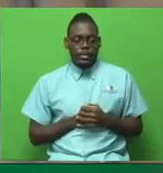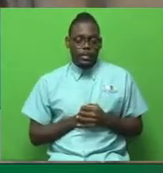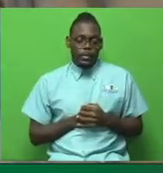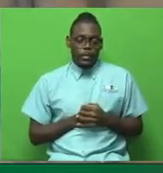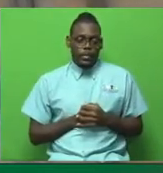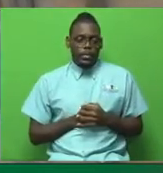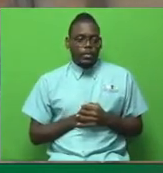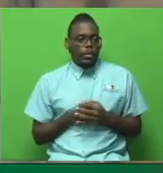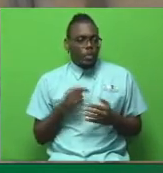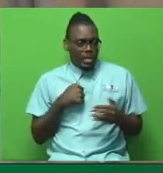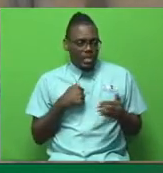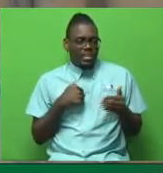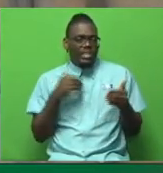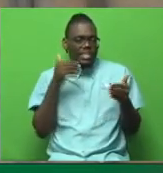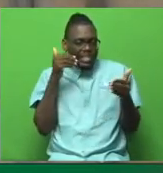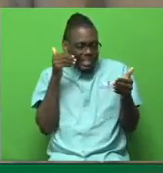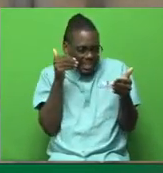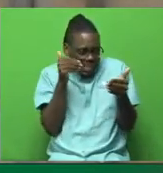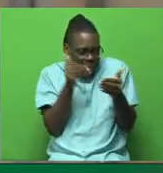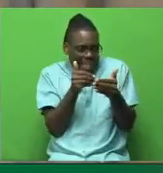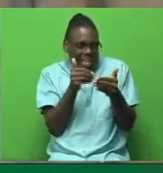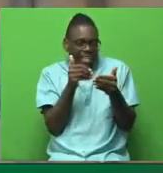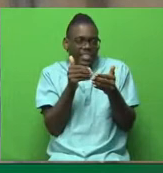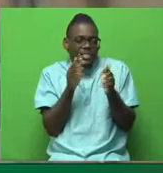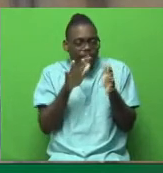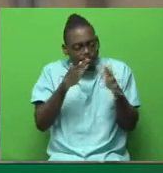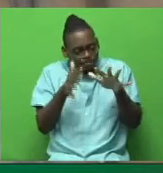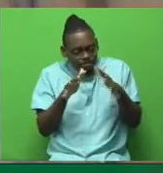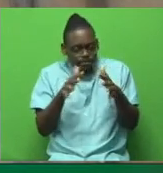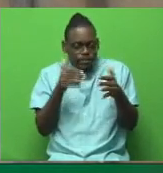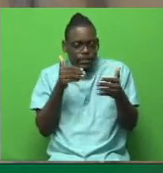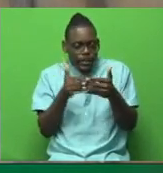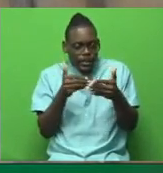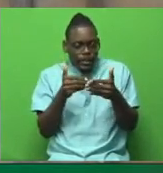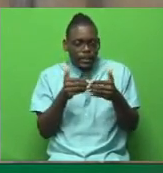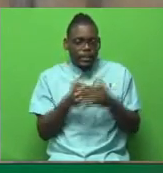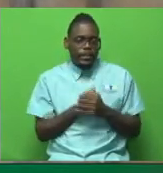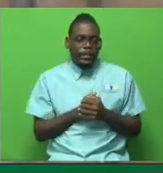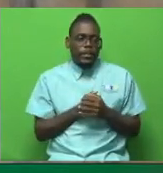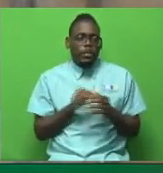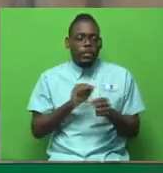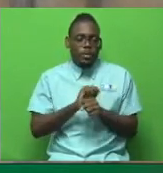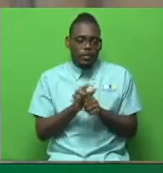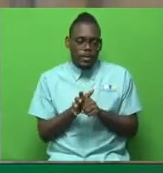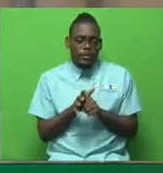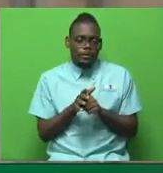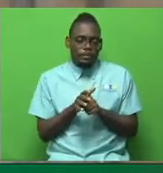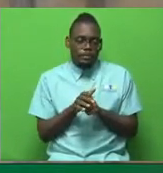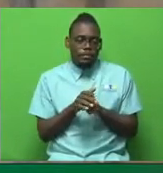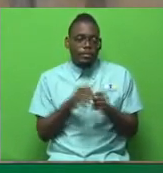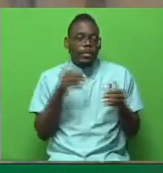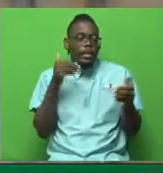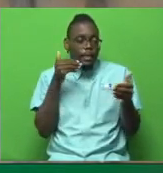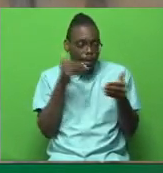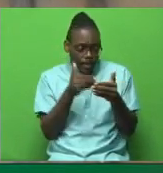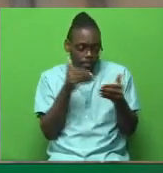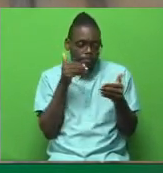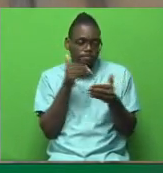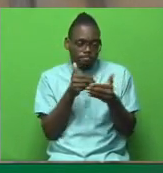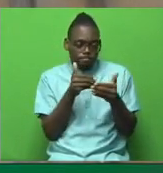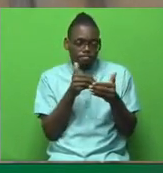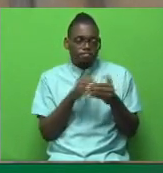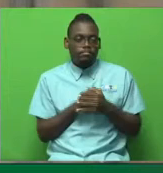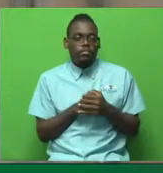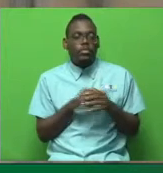the end of this stage this acute stage of the pandemic we have to refocus the